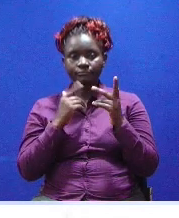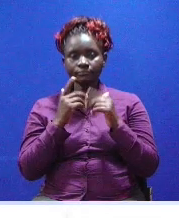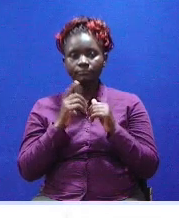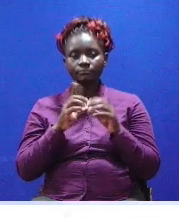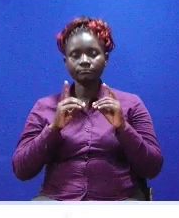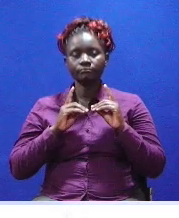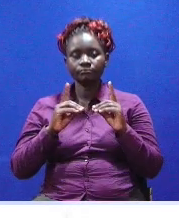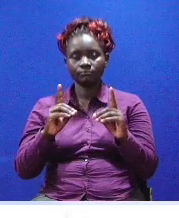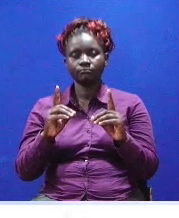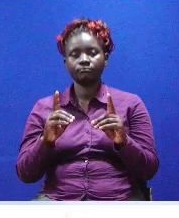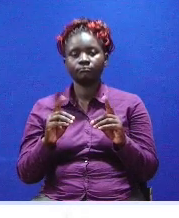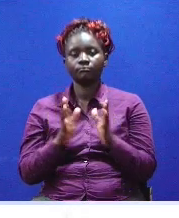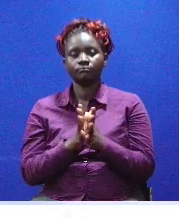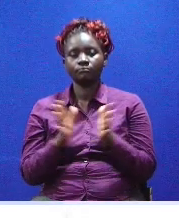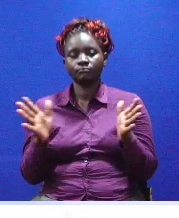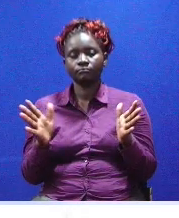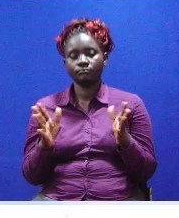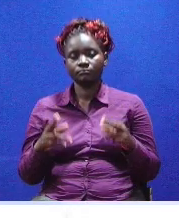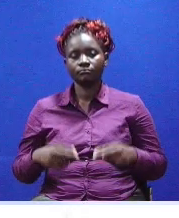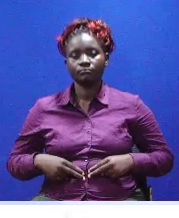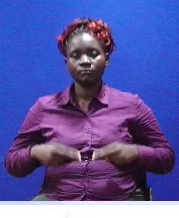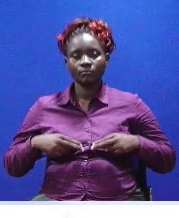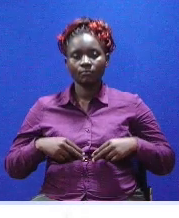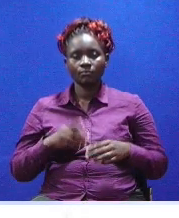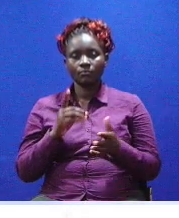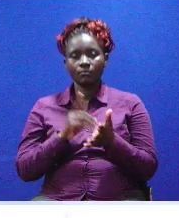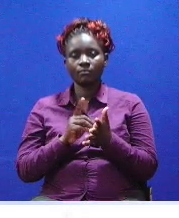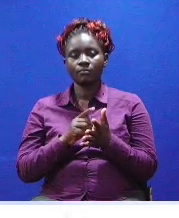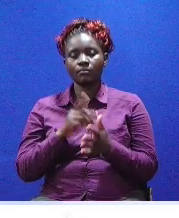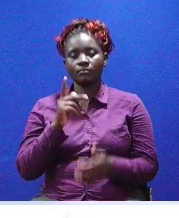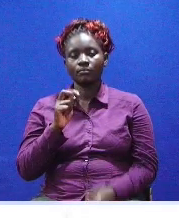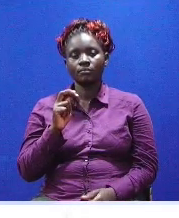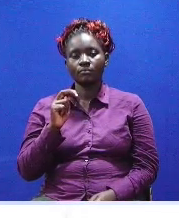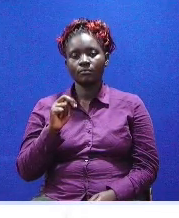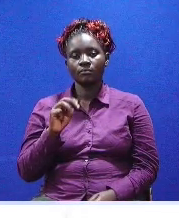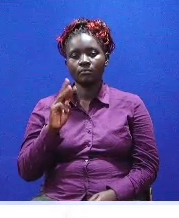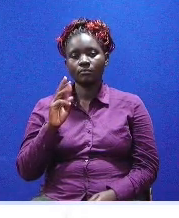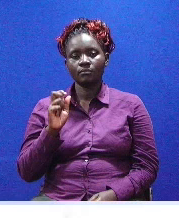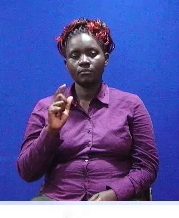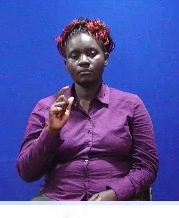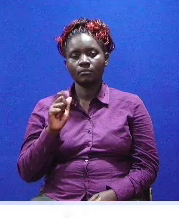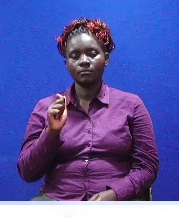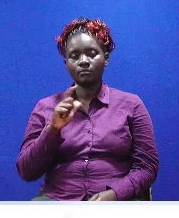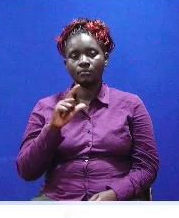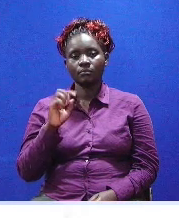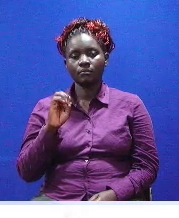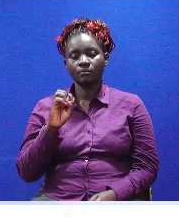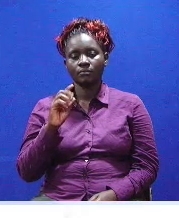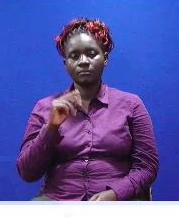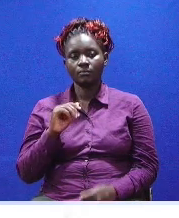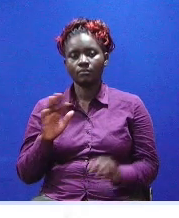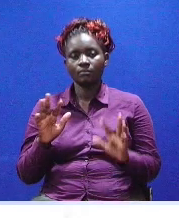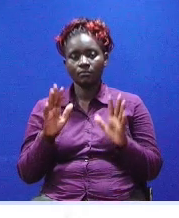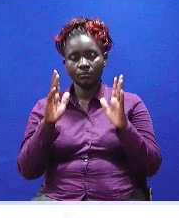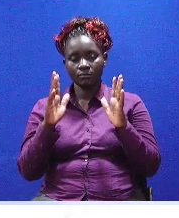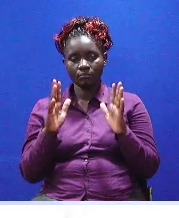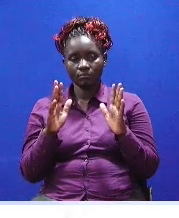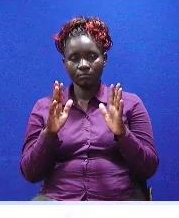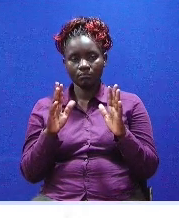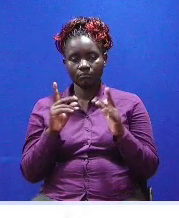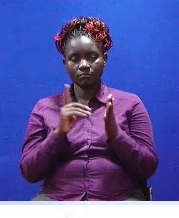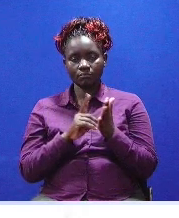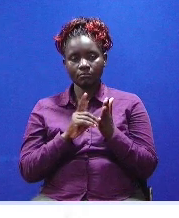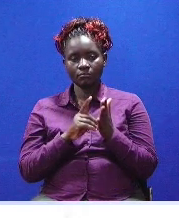director of public health nere Dr. Onkware ara omoyego yue chinga kicho omoyego yue nigo Onkware gose Dr.